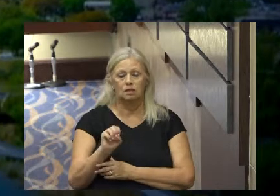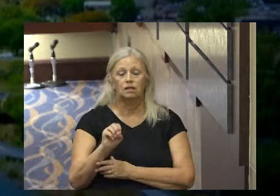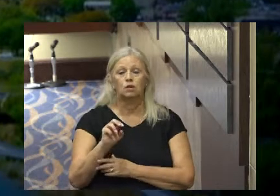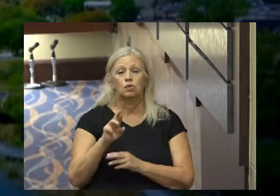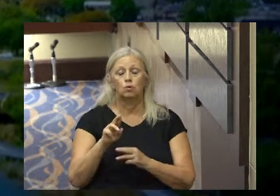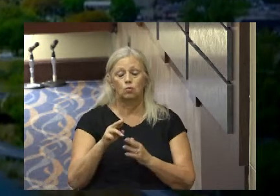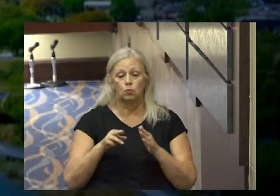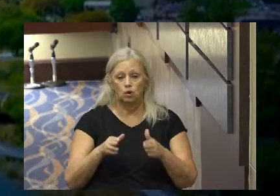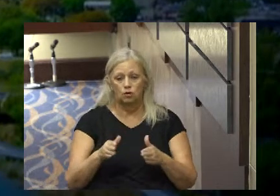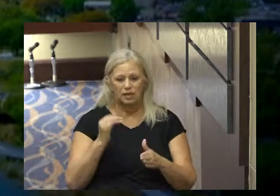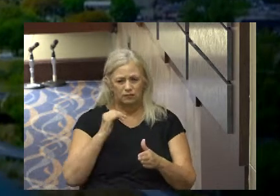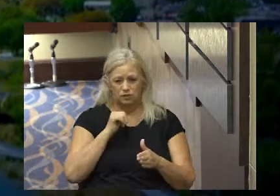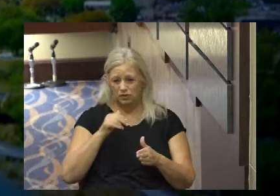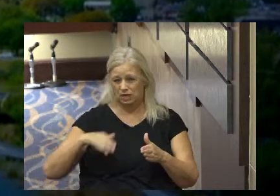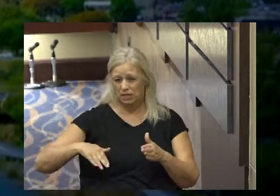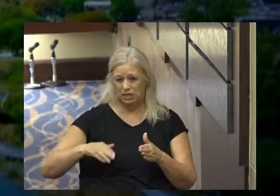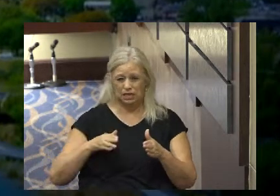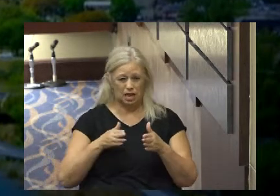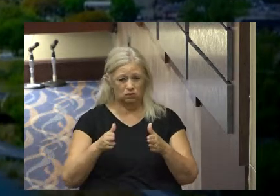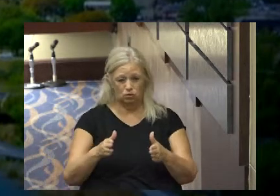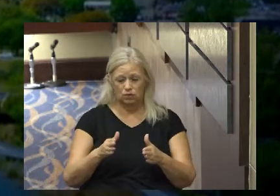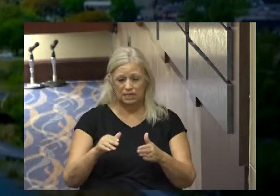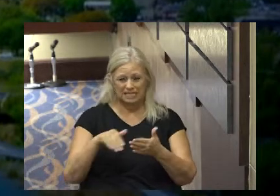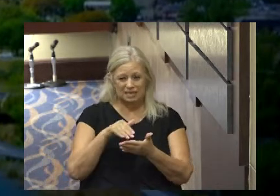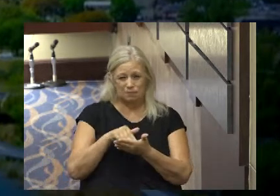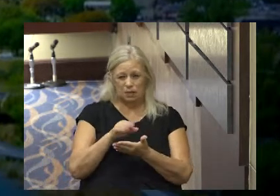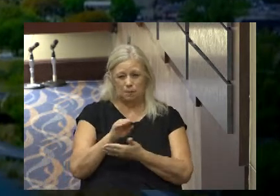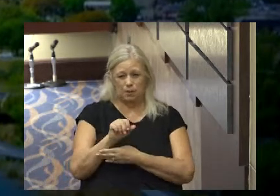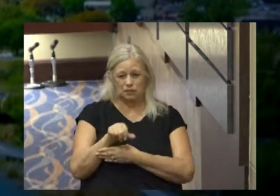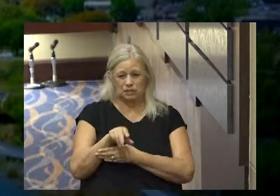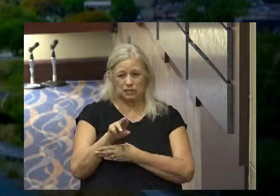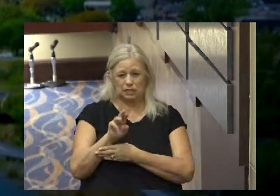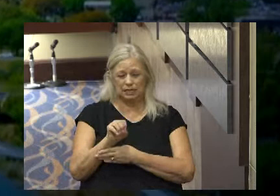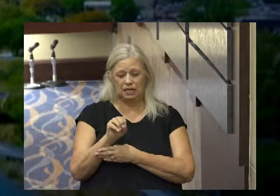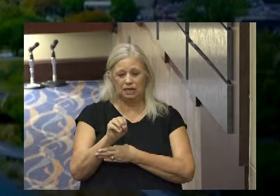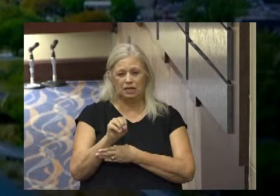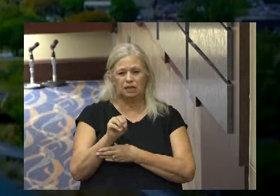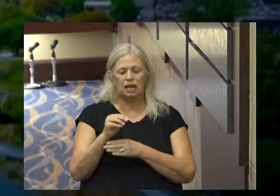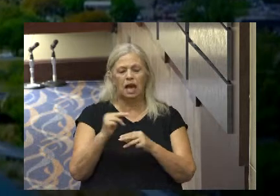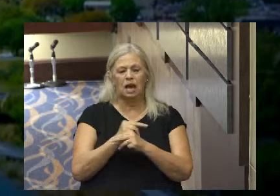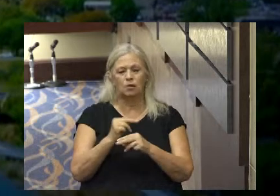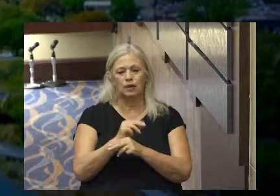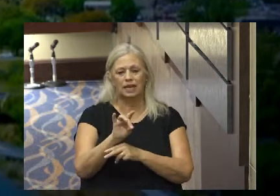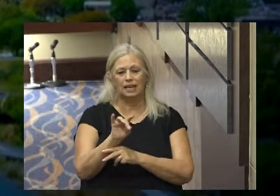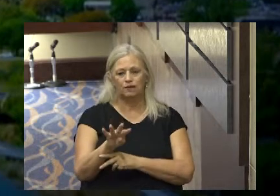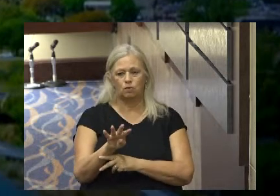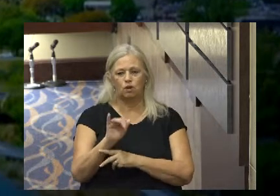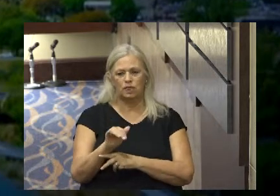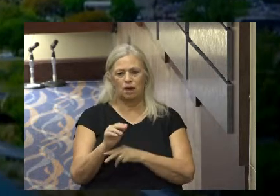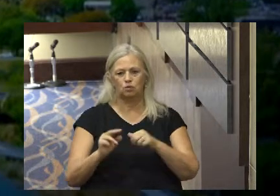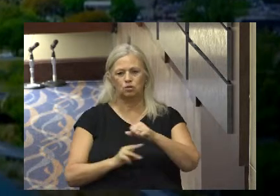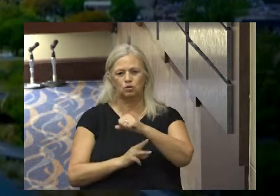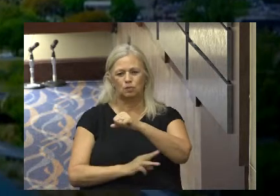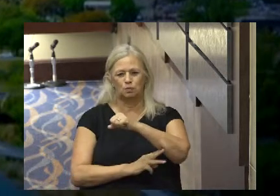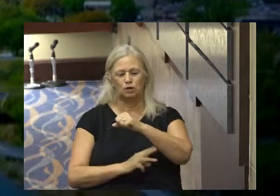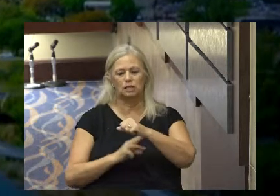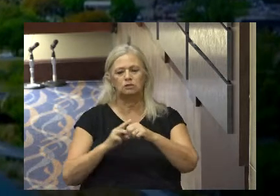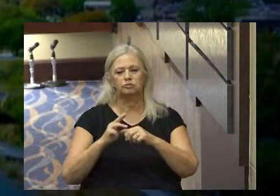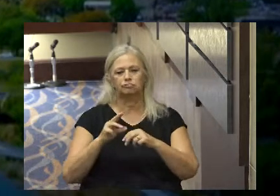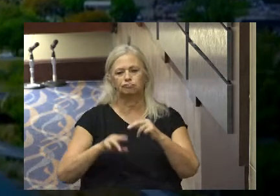not driven it, it's out over the Middle Bosque, out down the Highway 84 corridor. It's a bridge that was built in